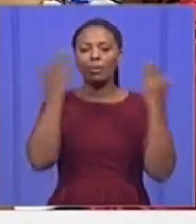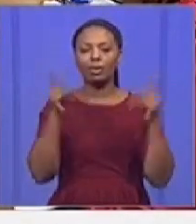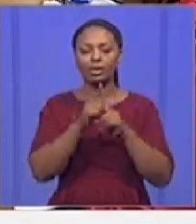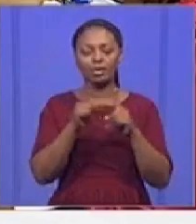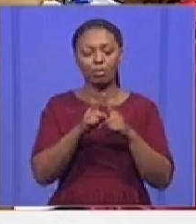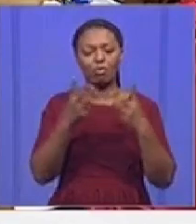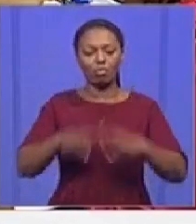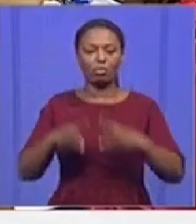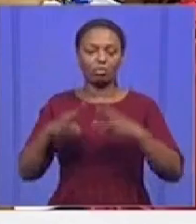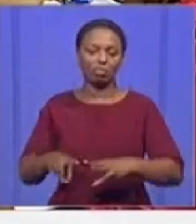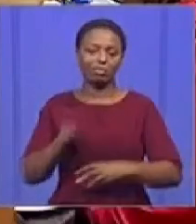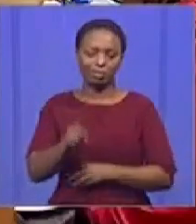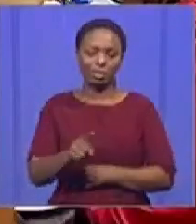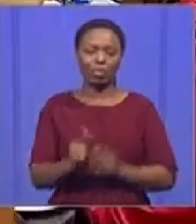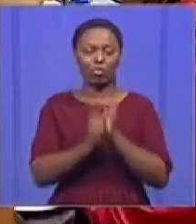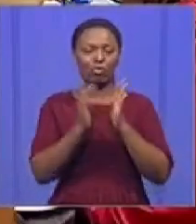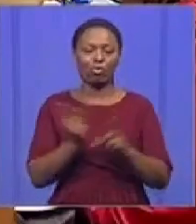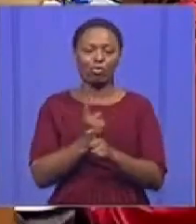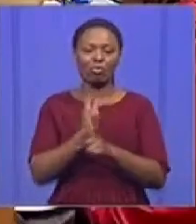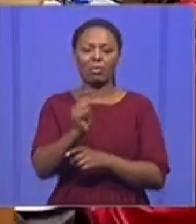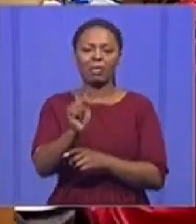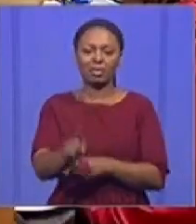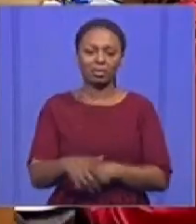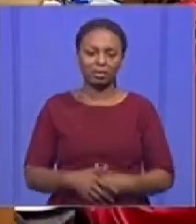baduela lekgetho.